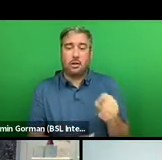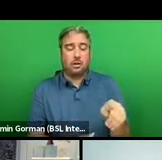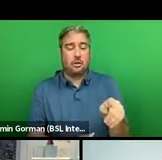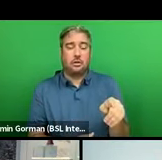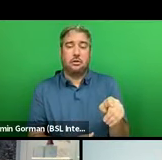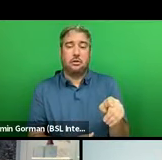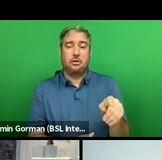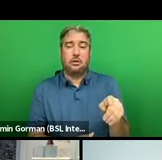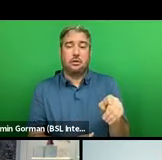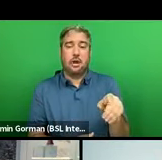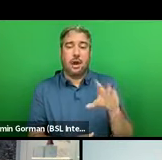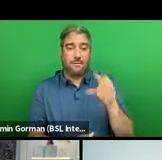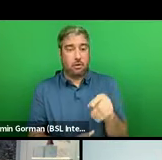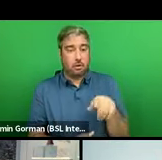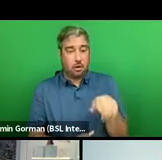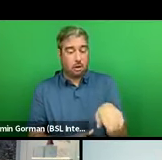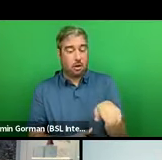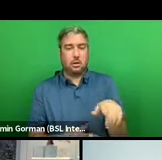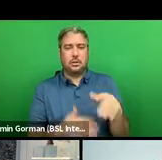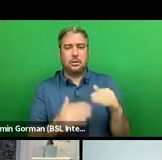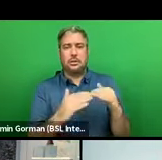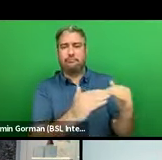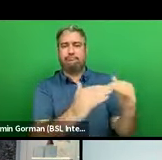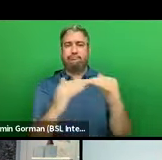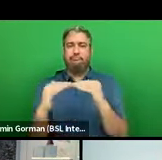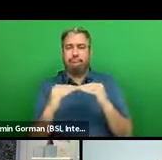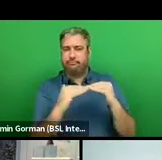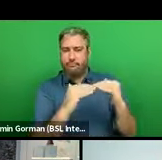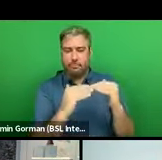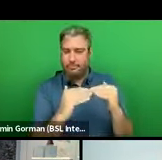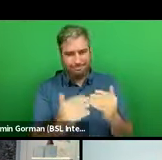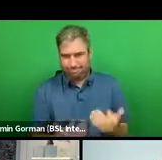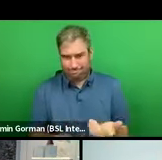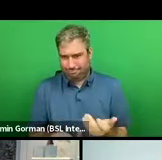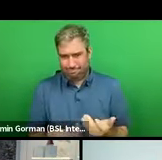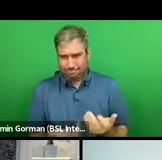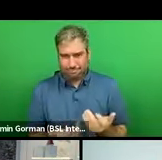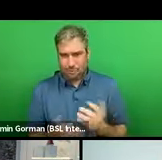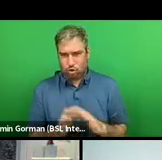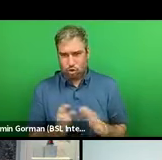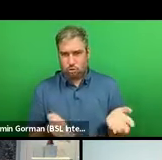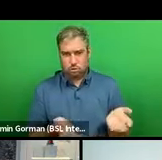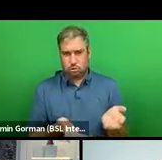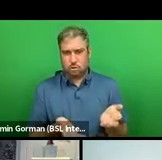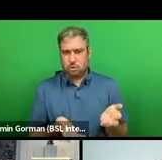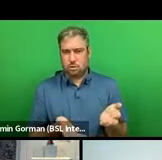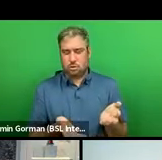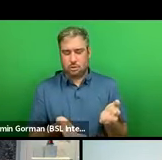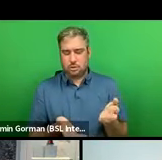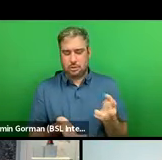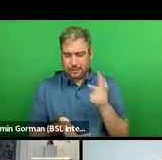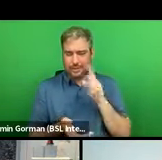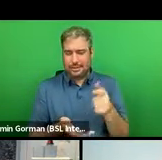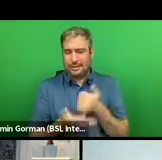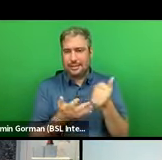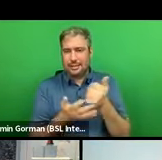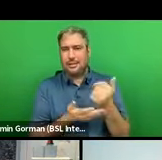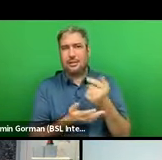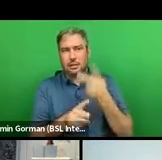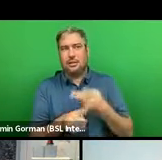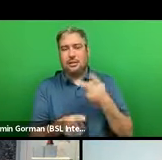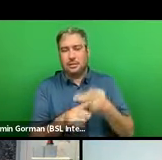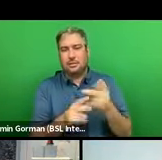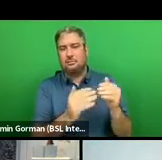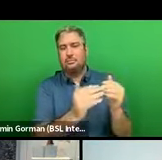rhetoric coming out quite frequently, which is worrying, because even as we see in